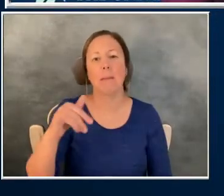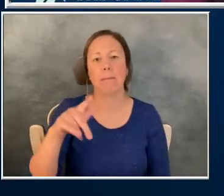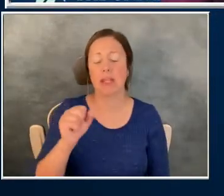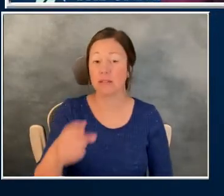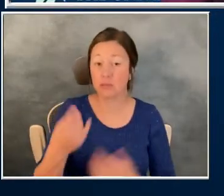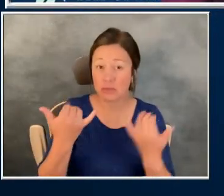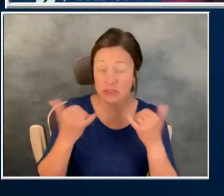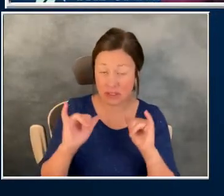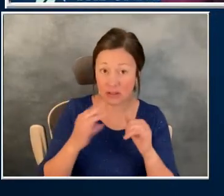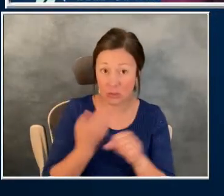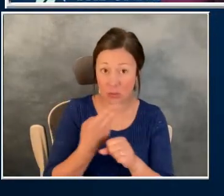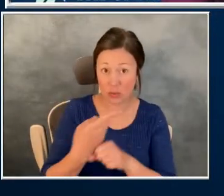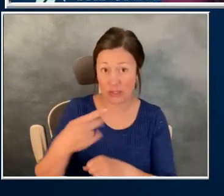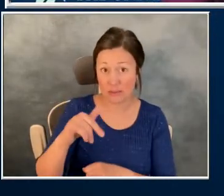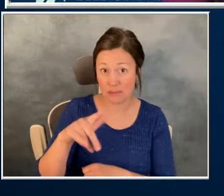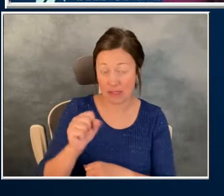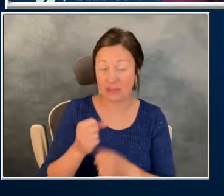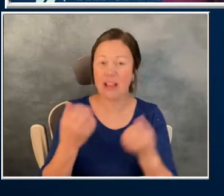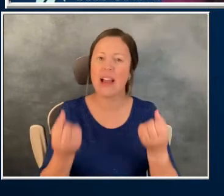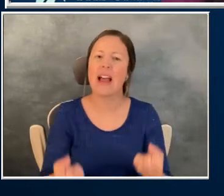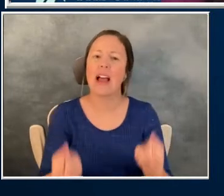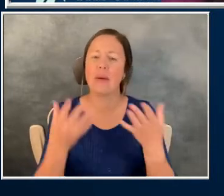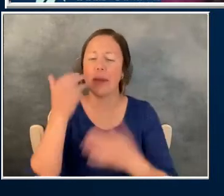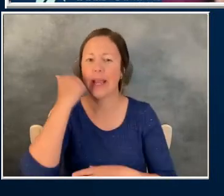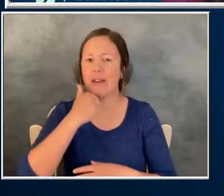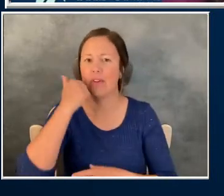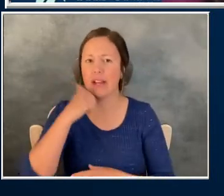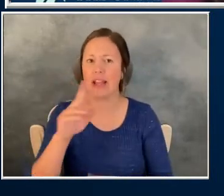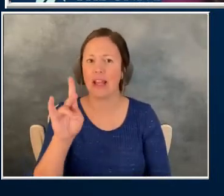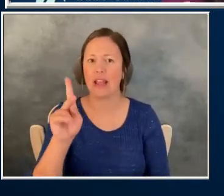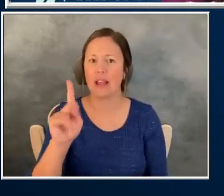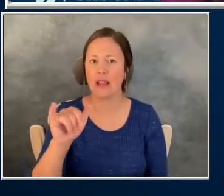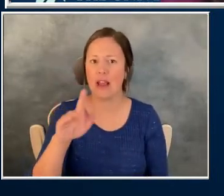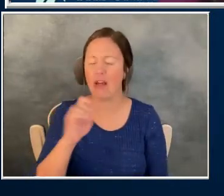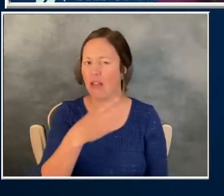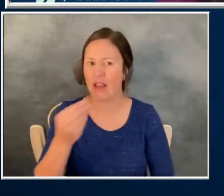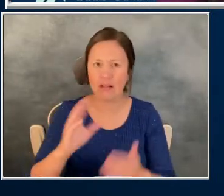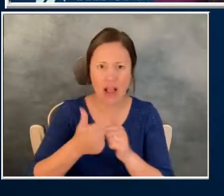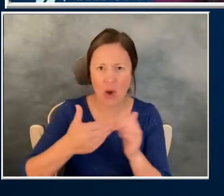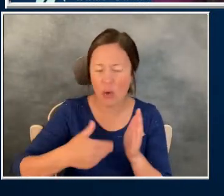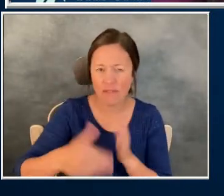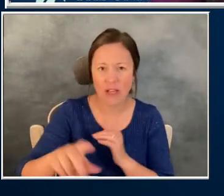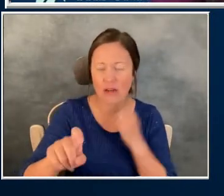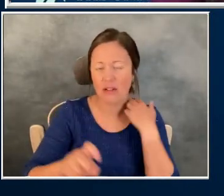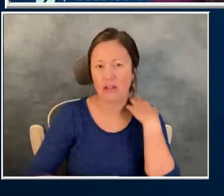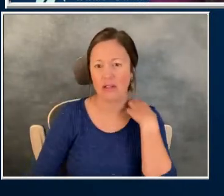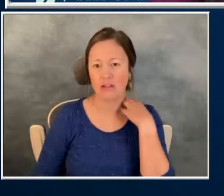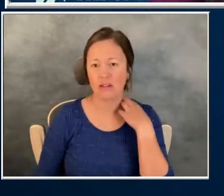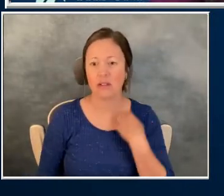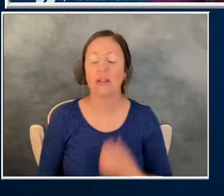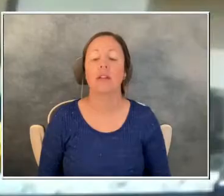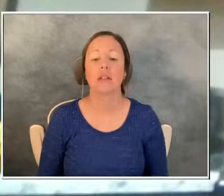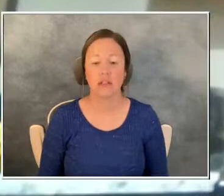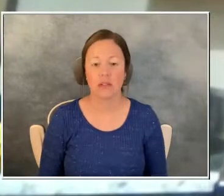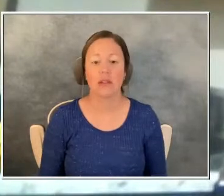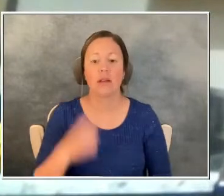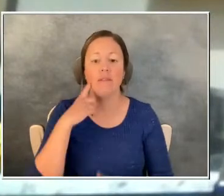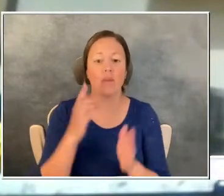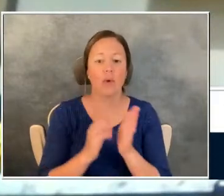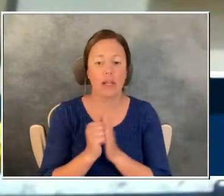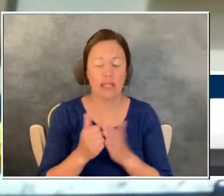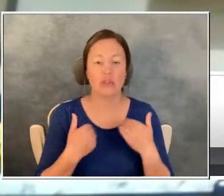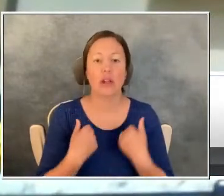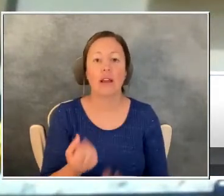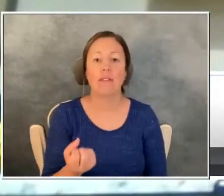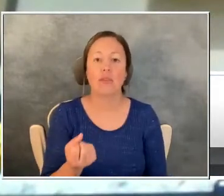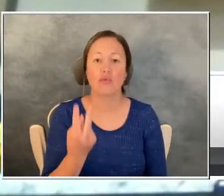these pills, and how many pills do you take a day, Kyle? And how often do you take them? For cancer, I take 12